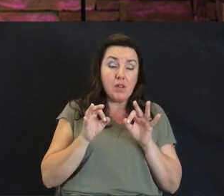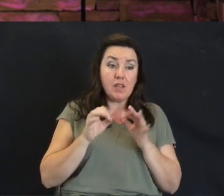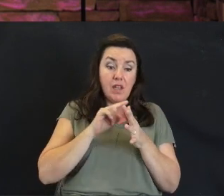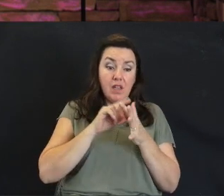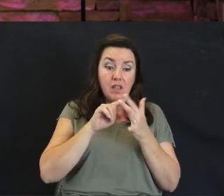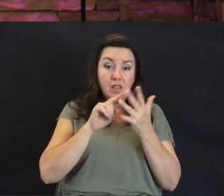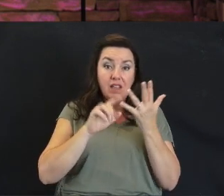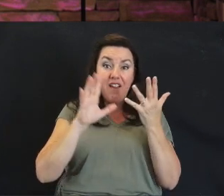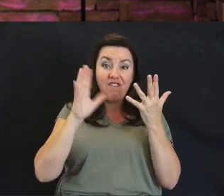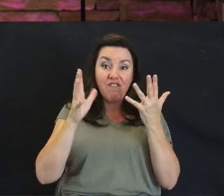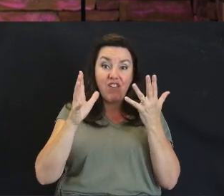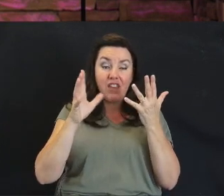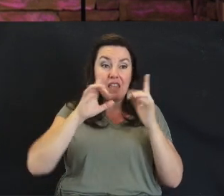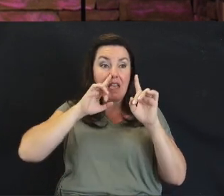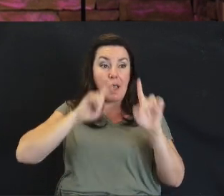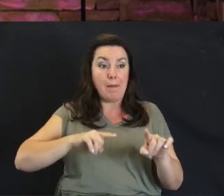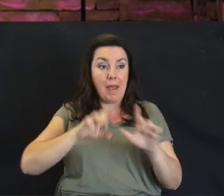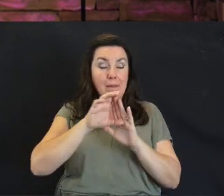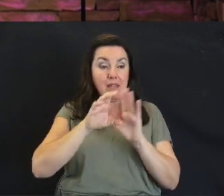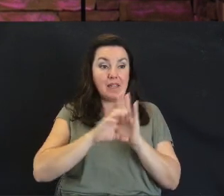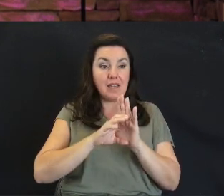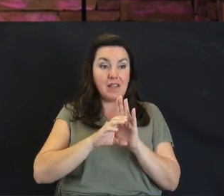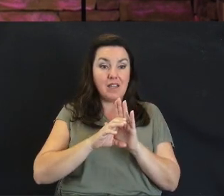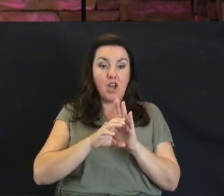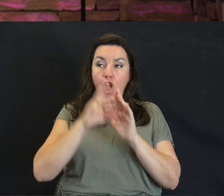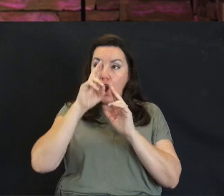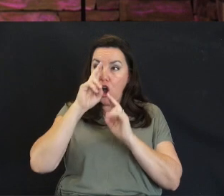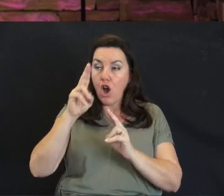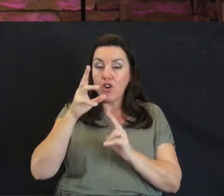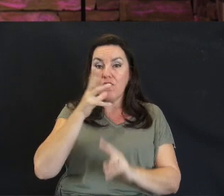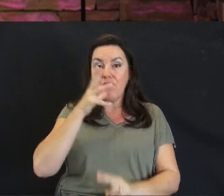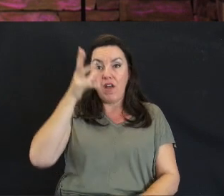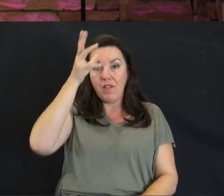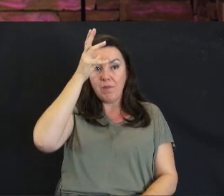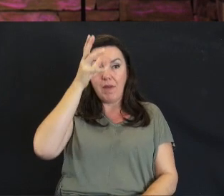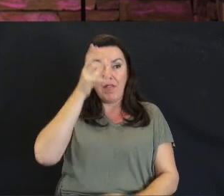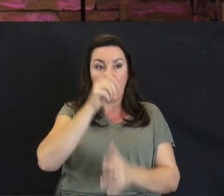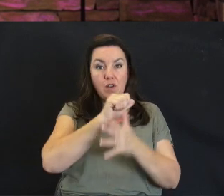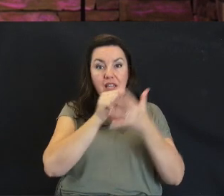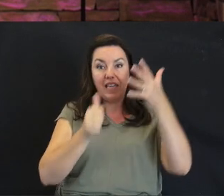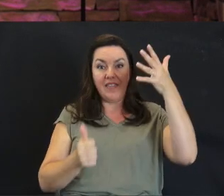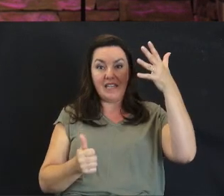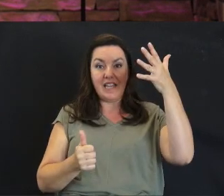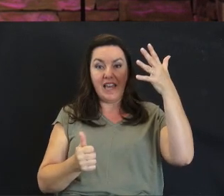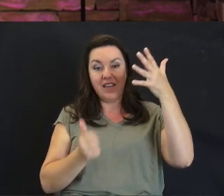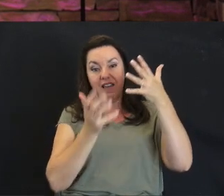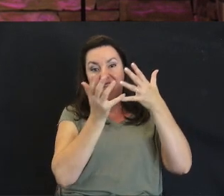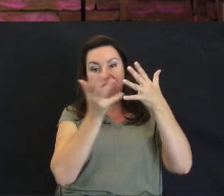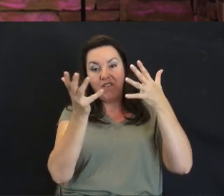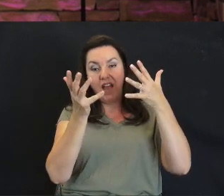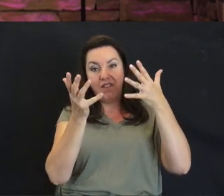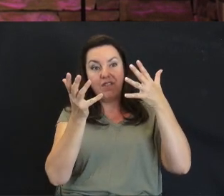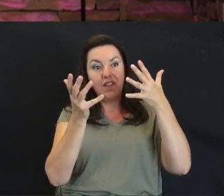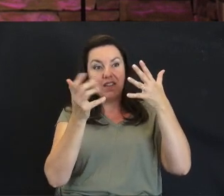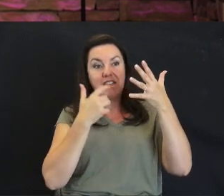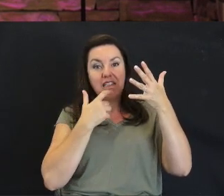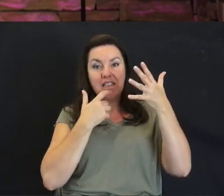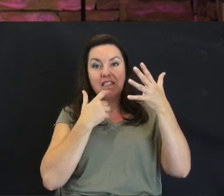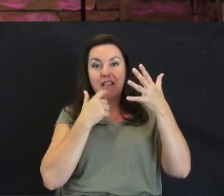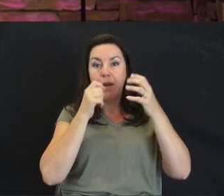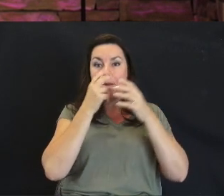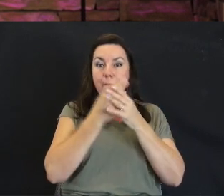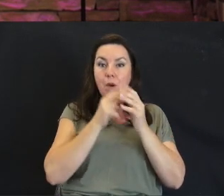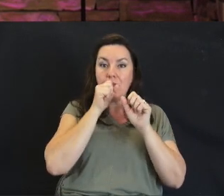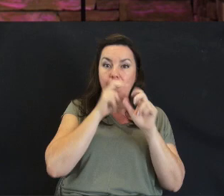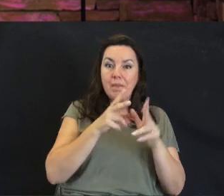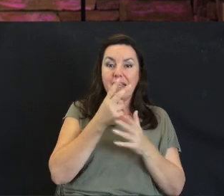commandment Of the ten commandments Stresses this Honor thy father and mother The ten commandments Exodus chapter 20 Deuteronomy chapter 5 Both lists are